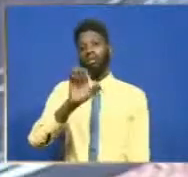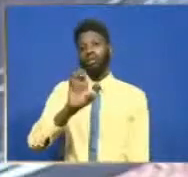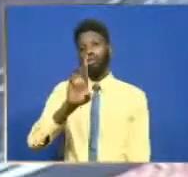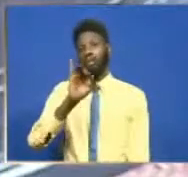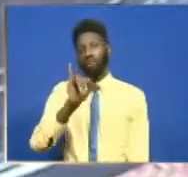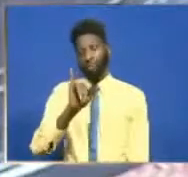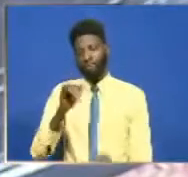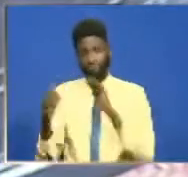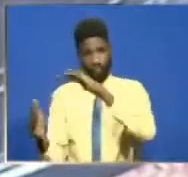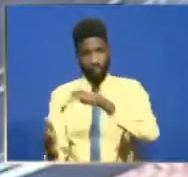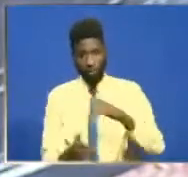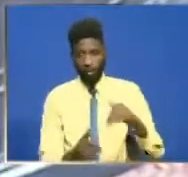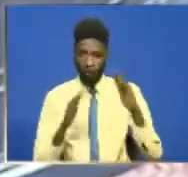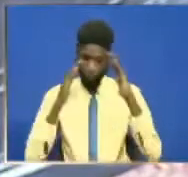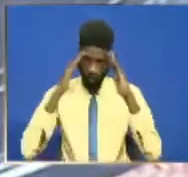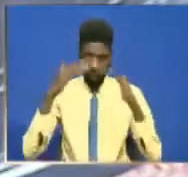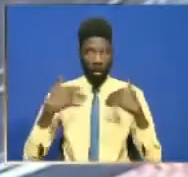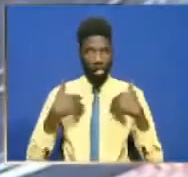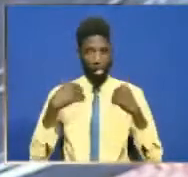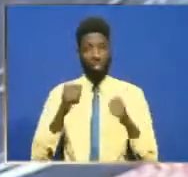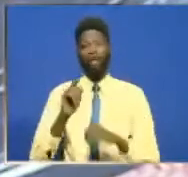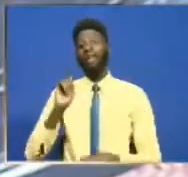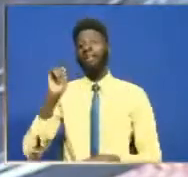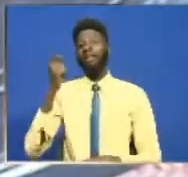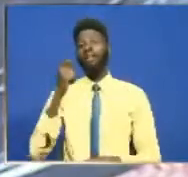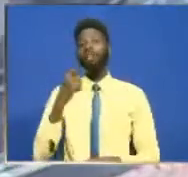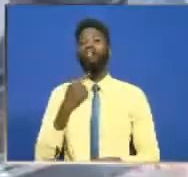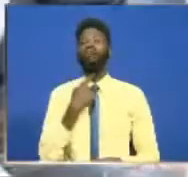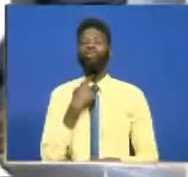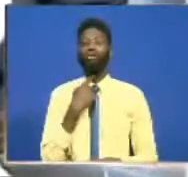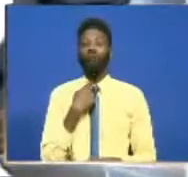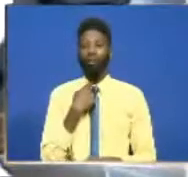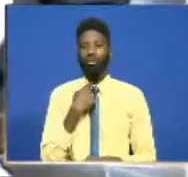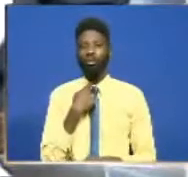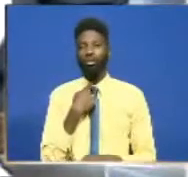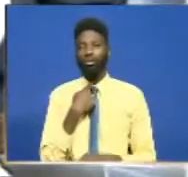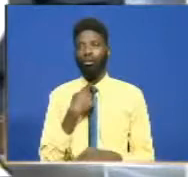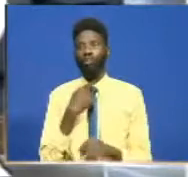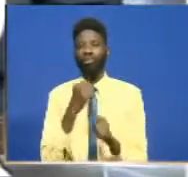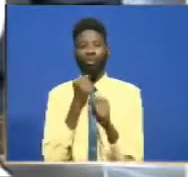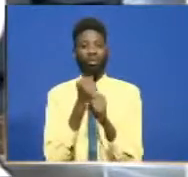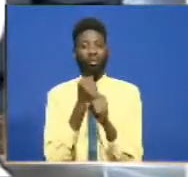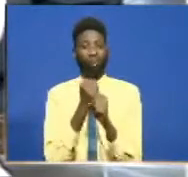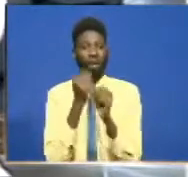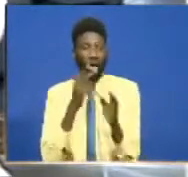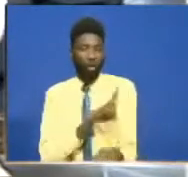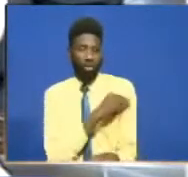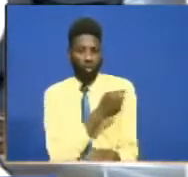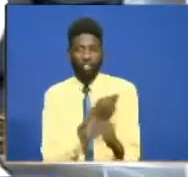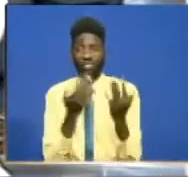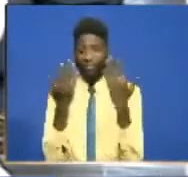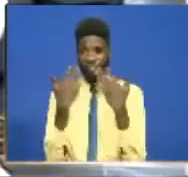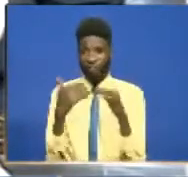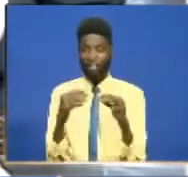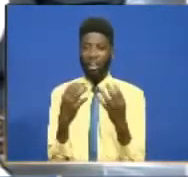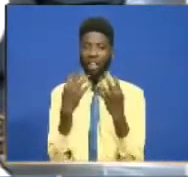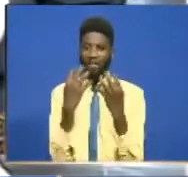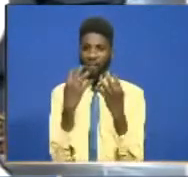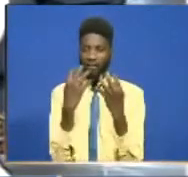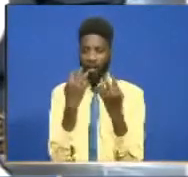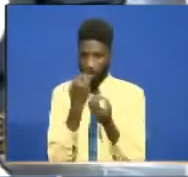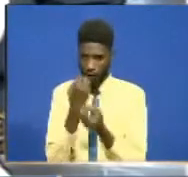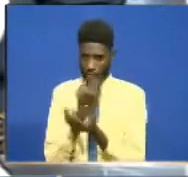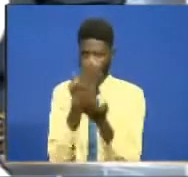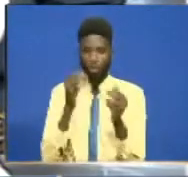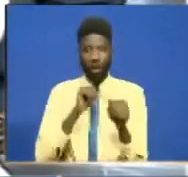Now on health matters, and the Kenya Union of Clinical Officers just concluded a press briefing in regards to